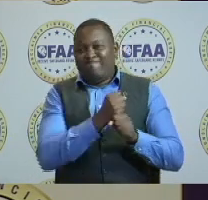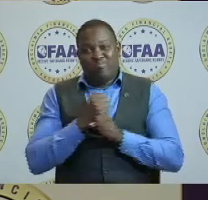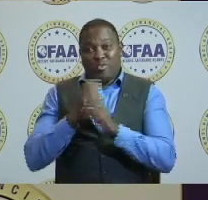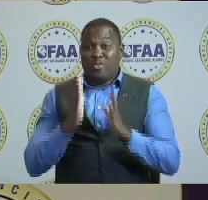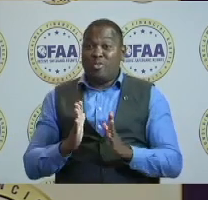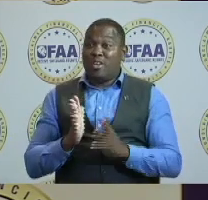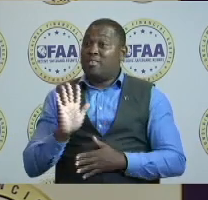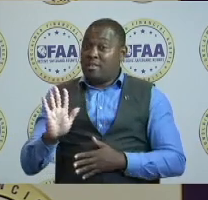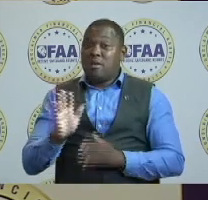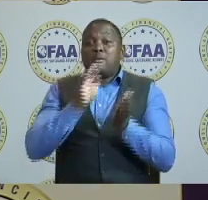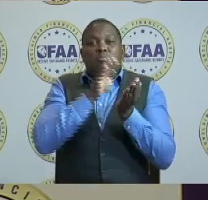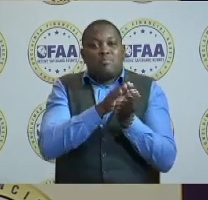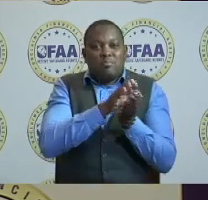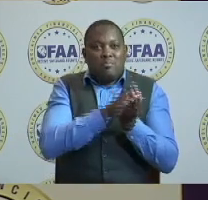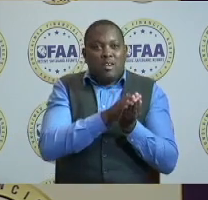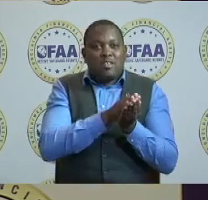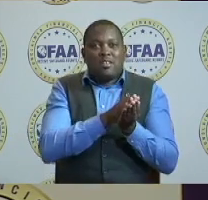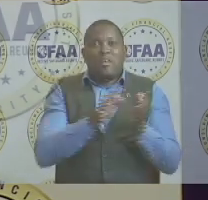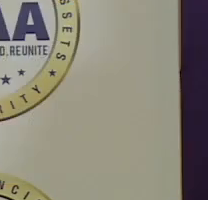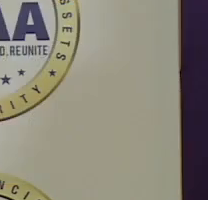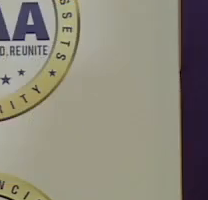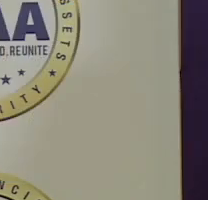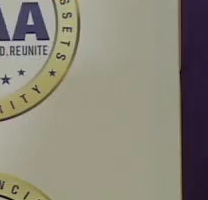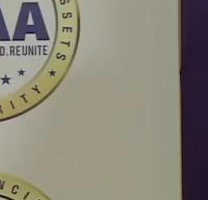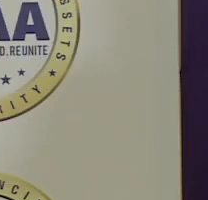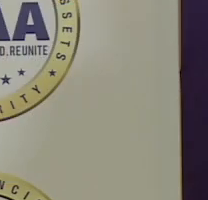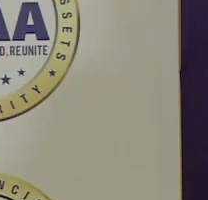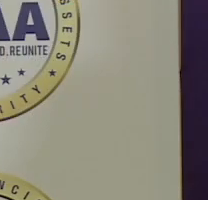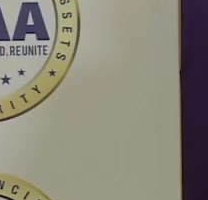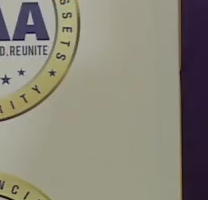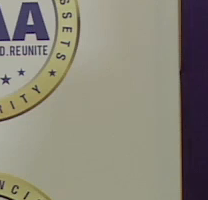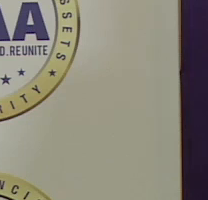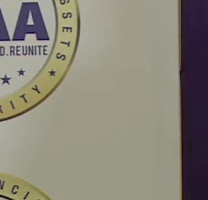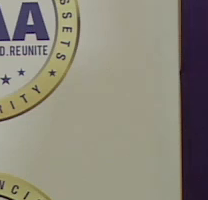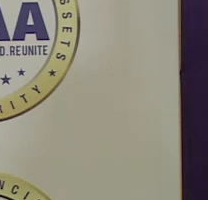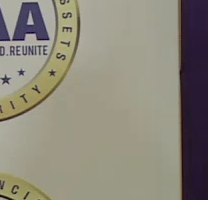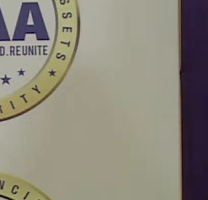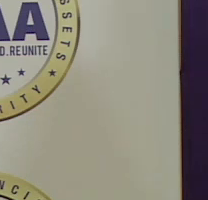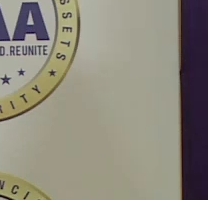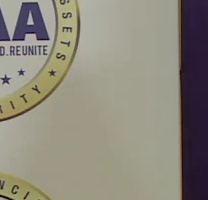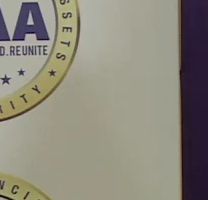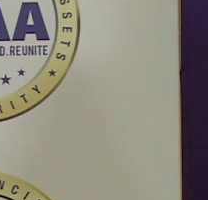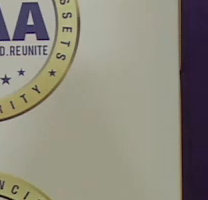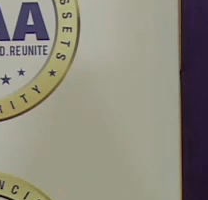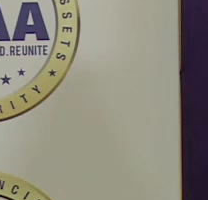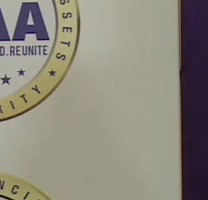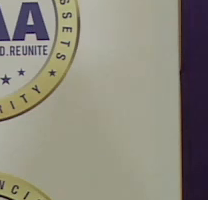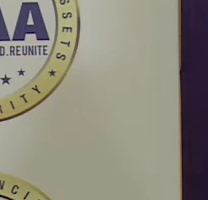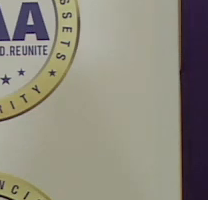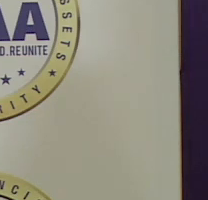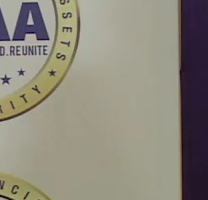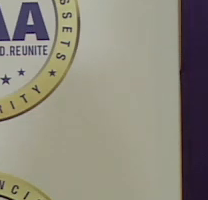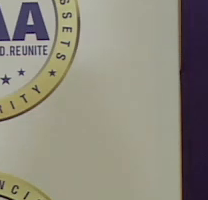that is from the banks. We have insurance, we have SACCOs, we have pensions, listed firms, telcos, government